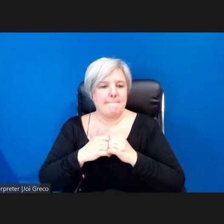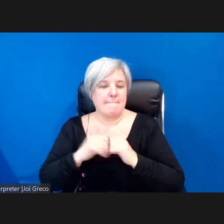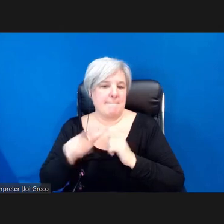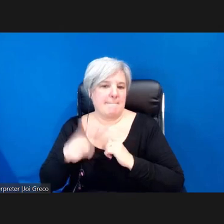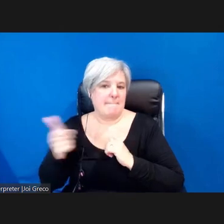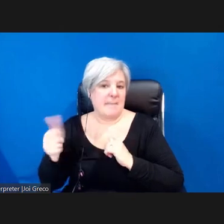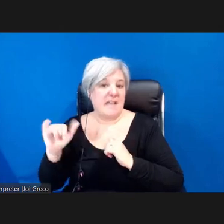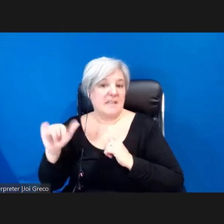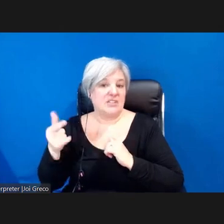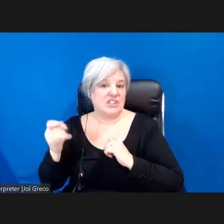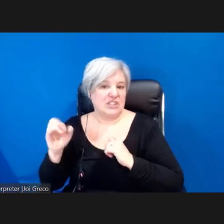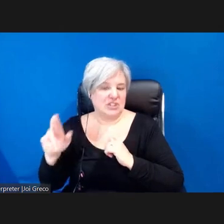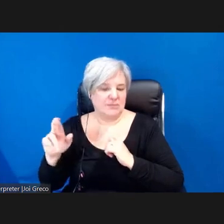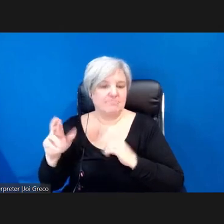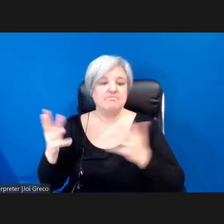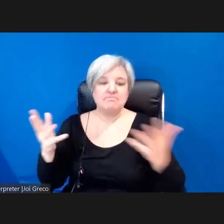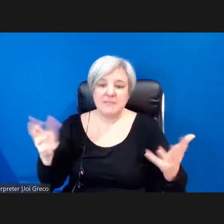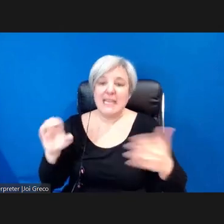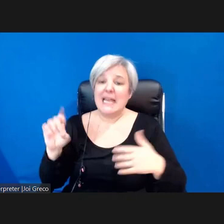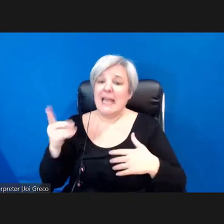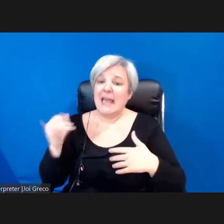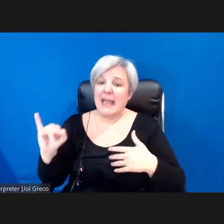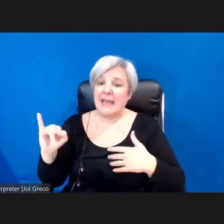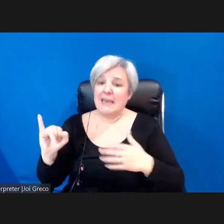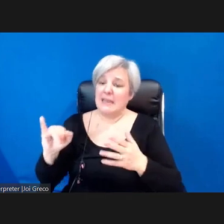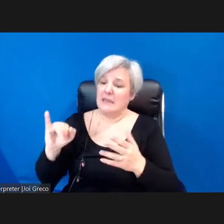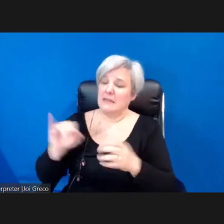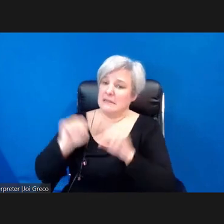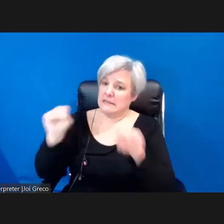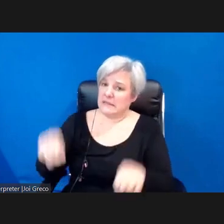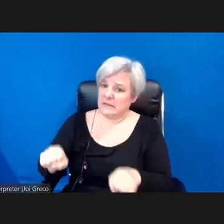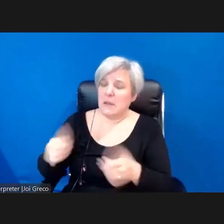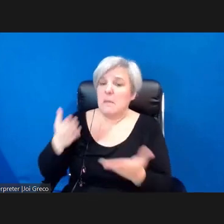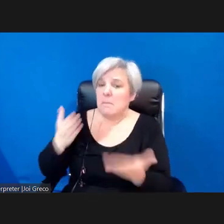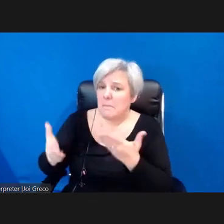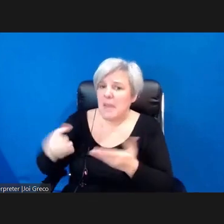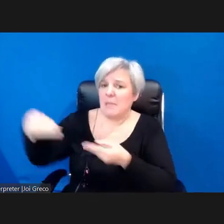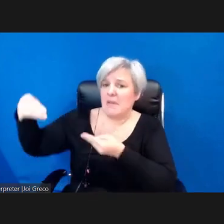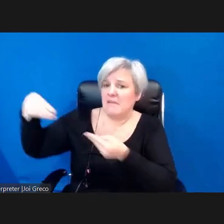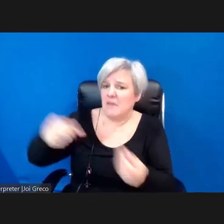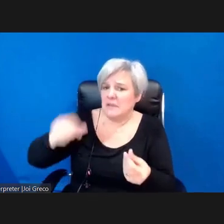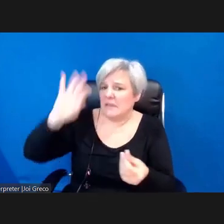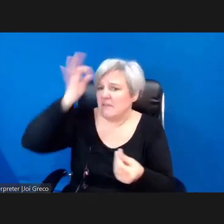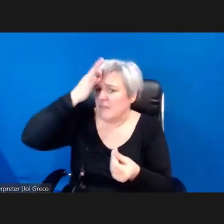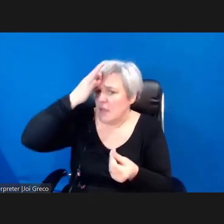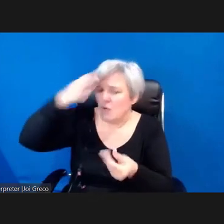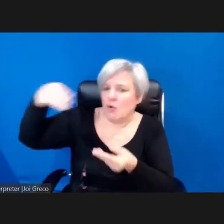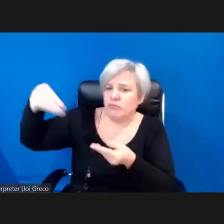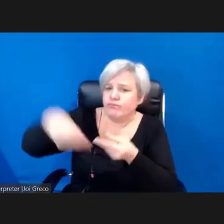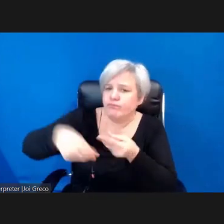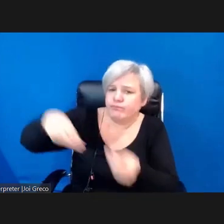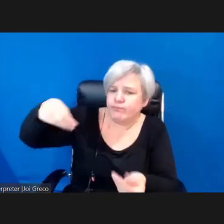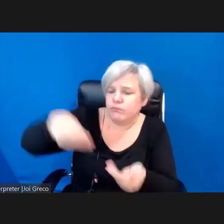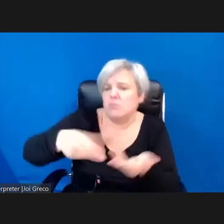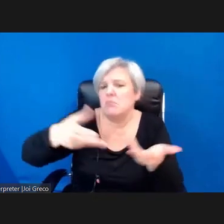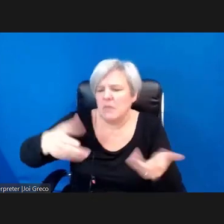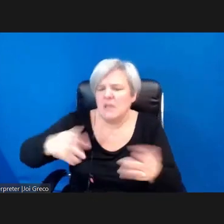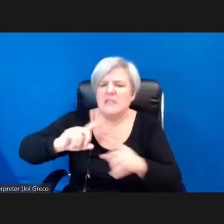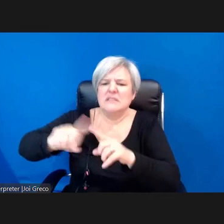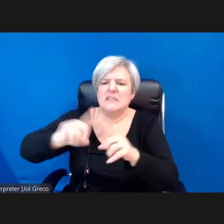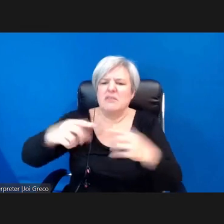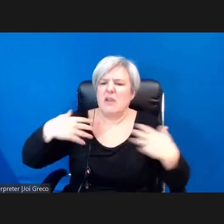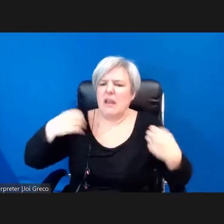Hello. As part of the EHDI system, you may receive funding through one of our federal partners. The Health Resources and